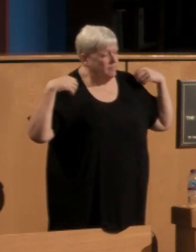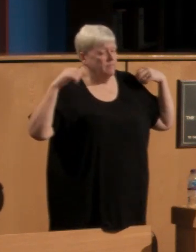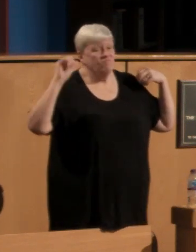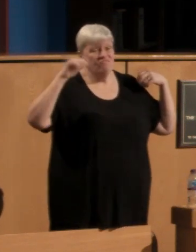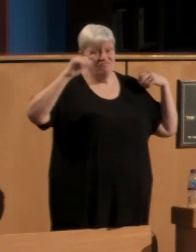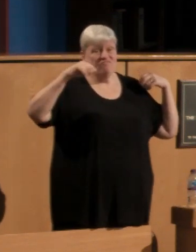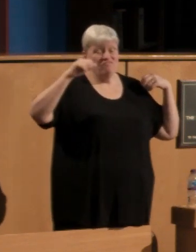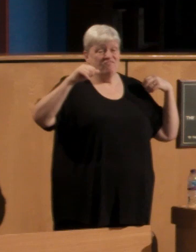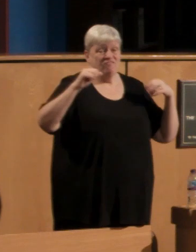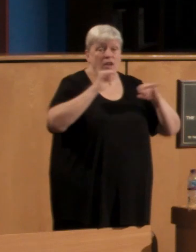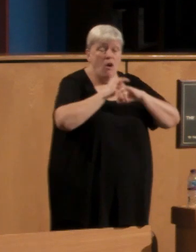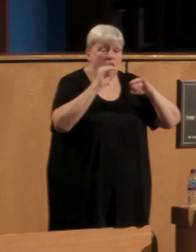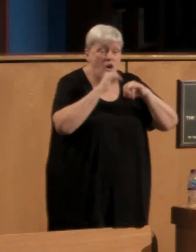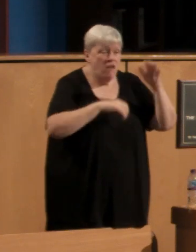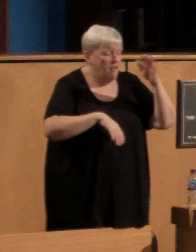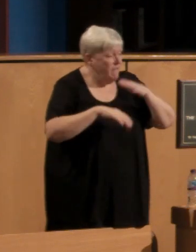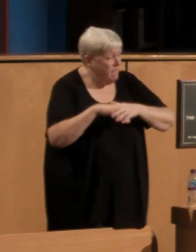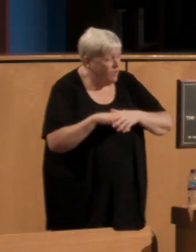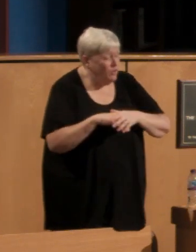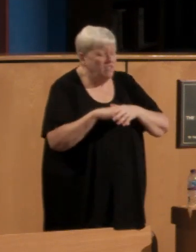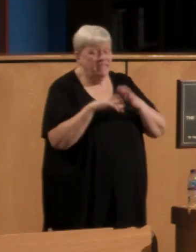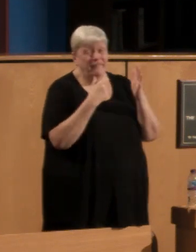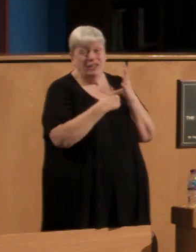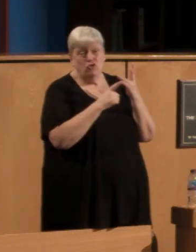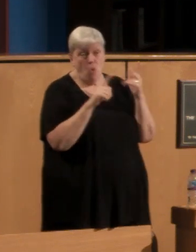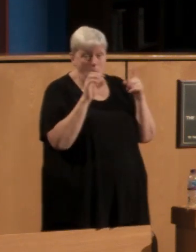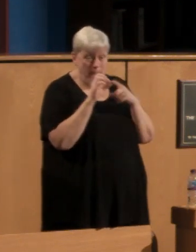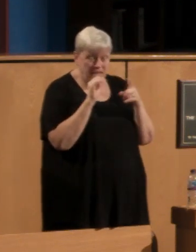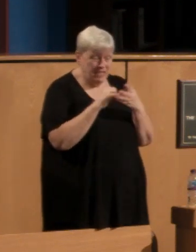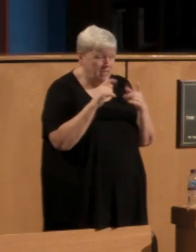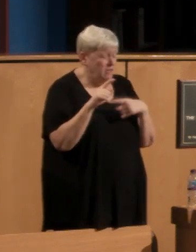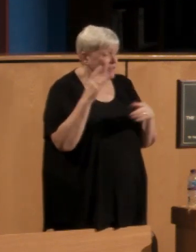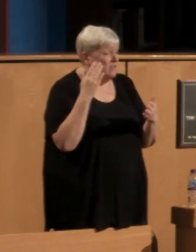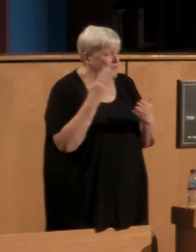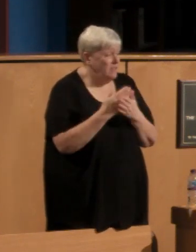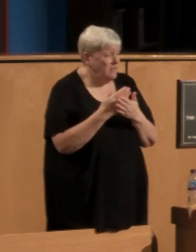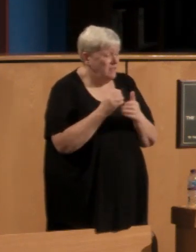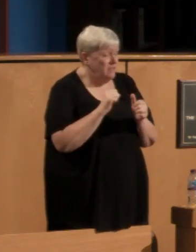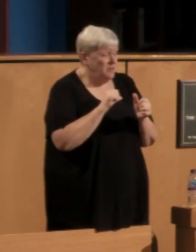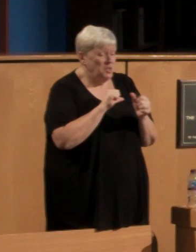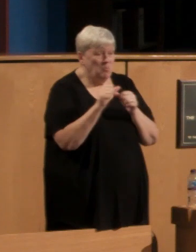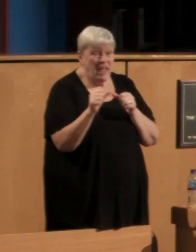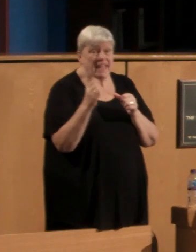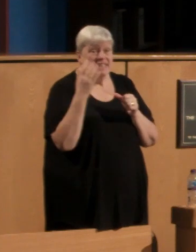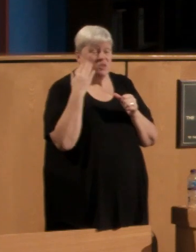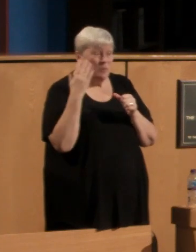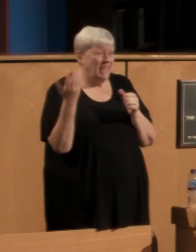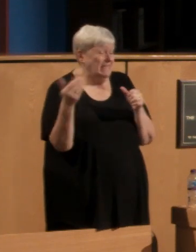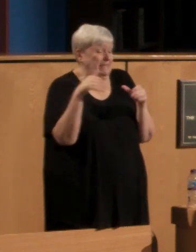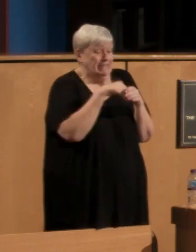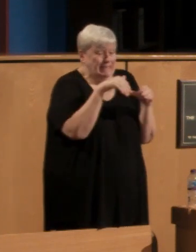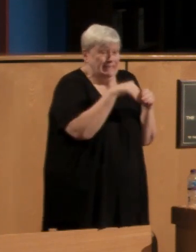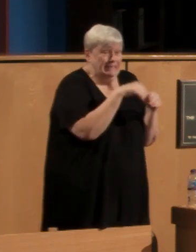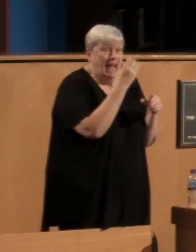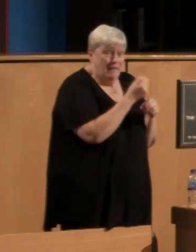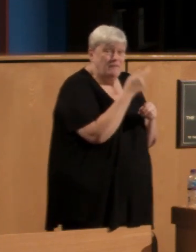Yeah, horror is so full of tropes, obviously. And I think horror is at its best when I love tropes, and I think it's at its